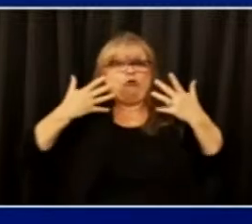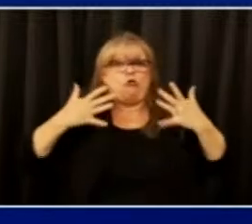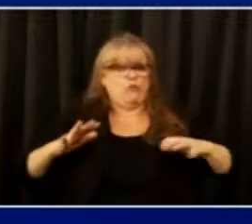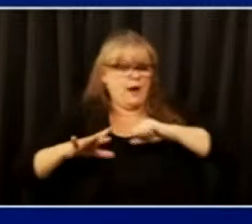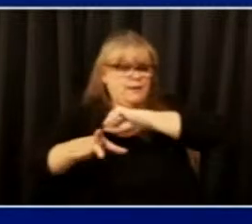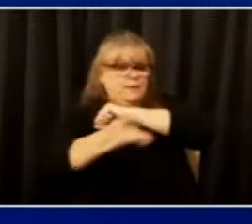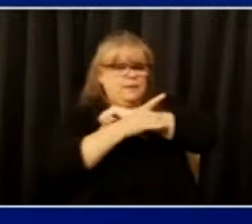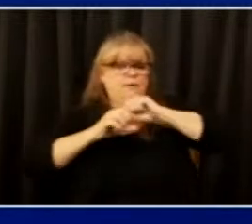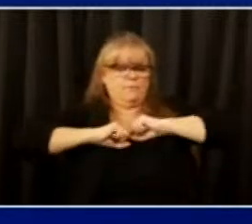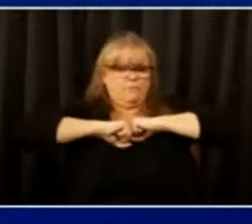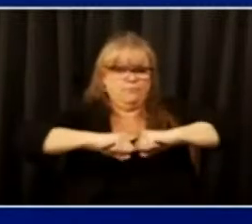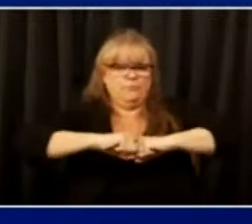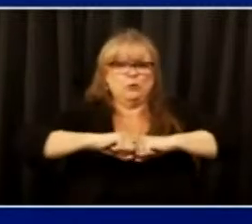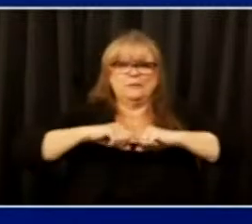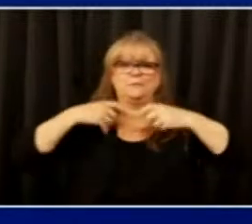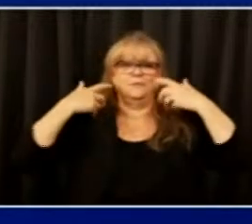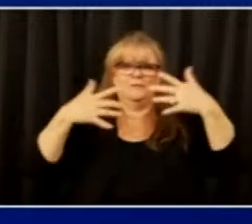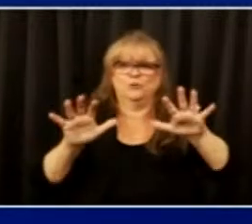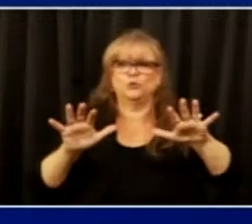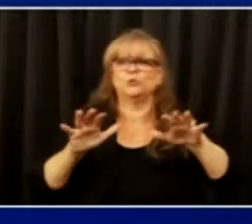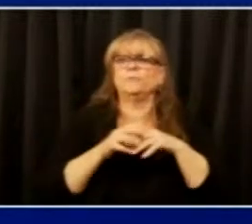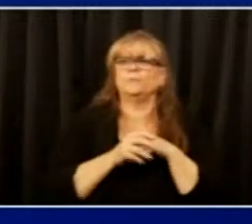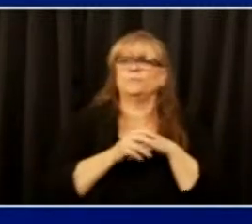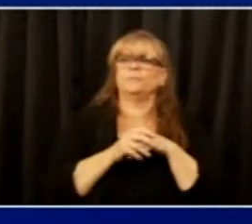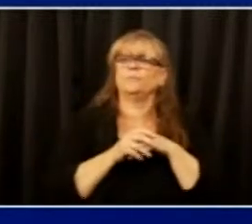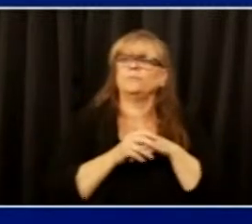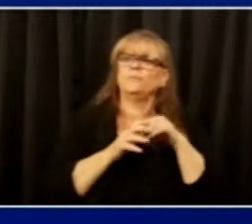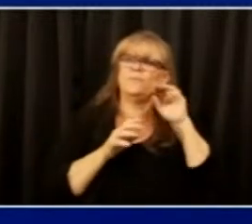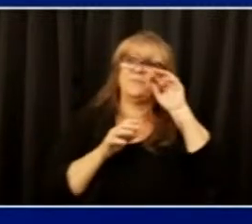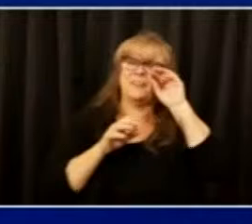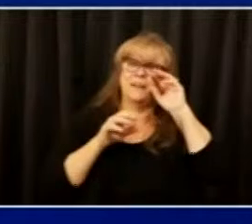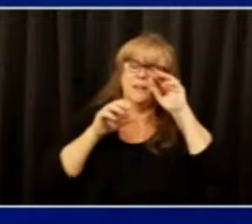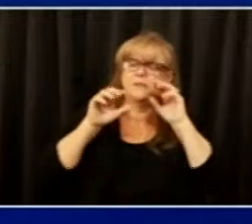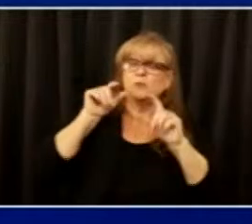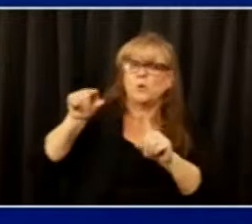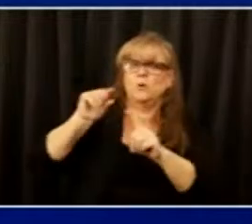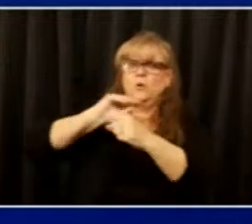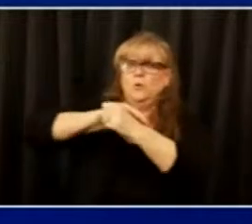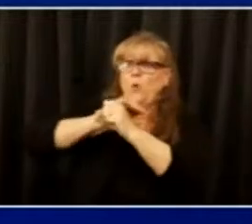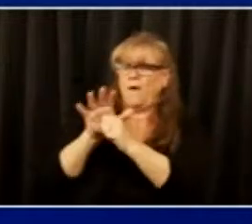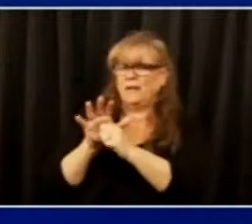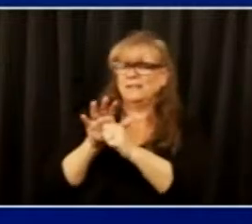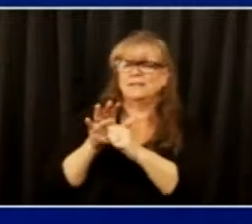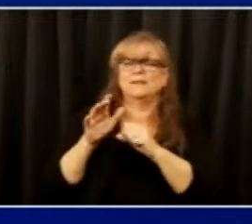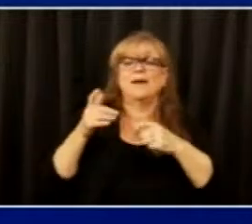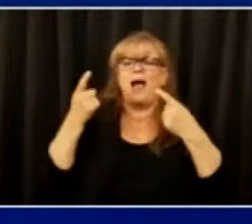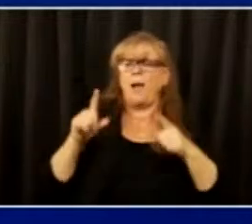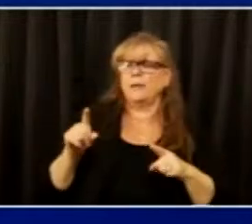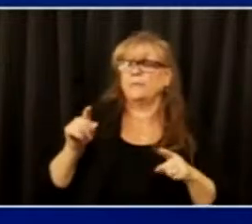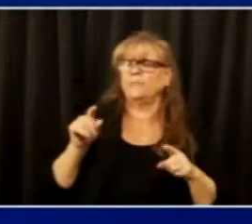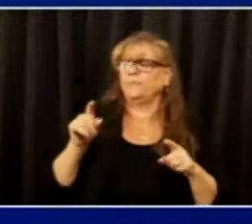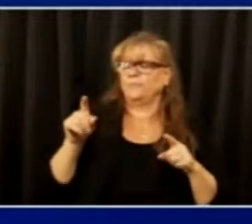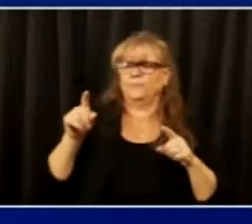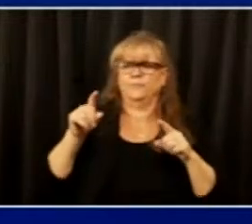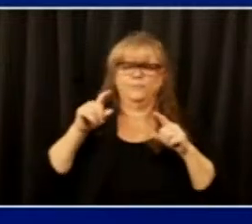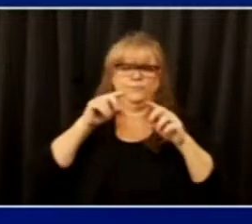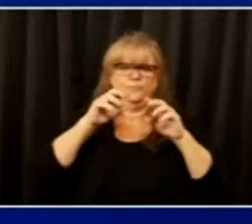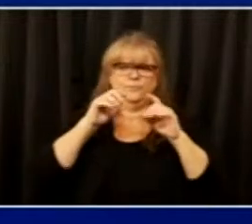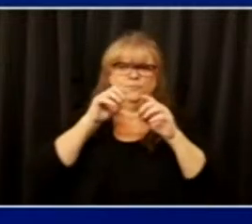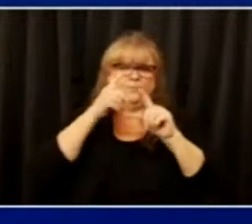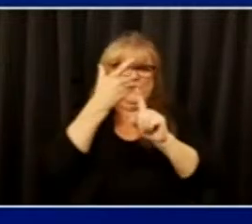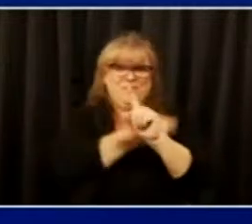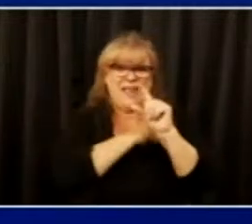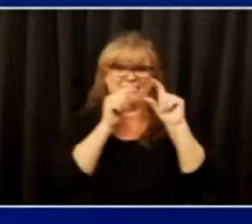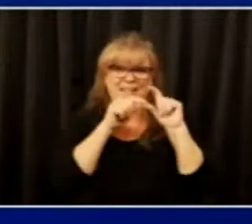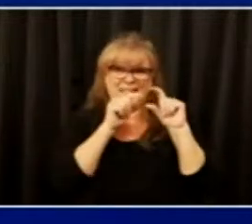a recipe. It's a recipe to make a small protein from the surface of the virus. And the first time, with your first